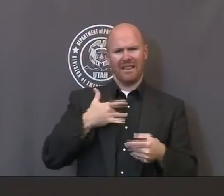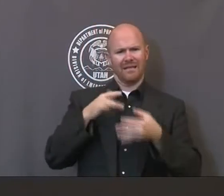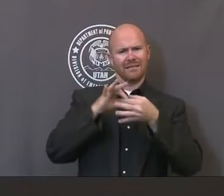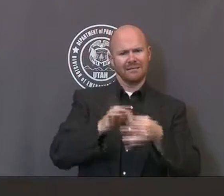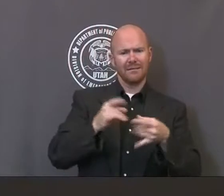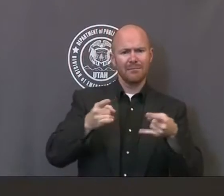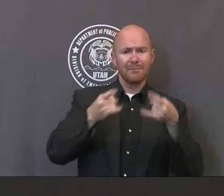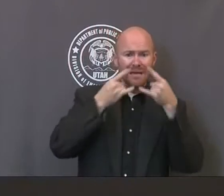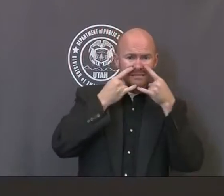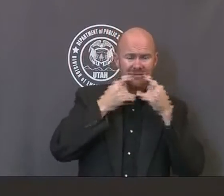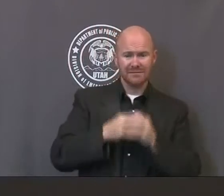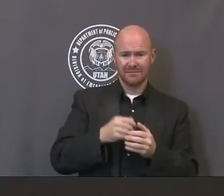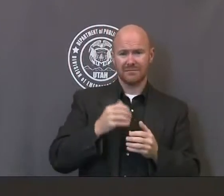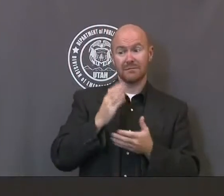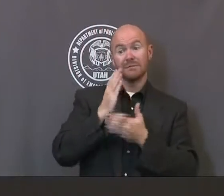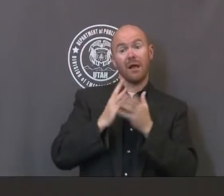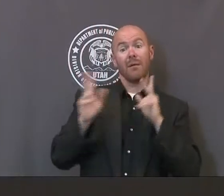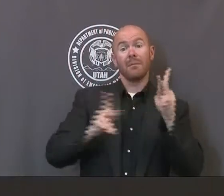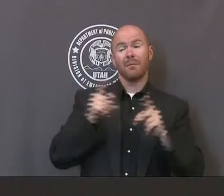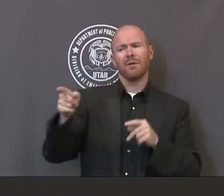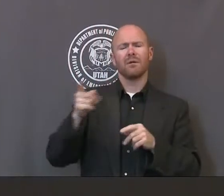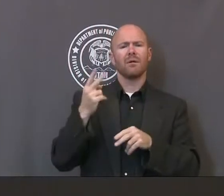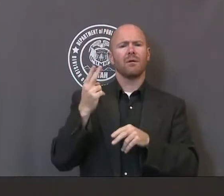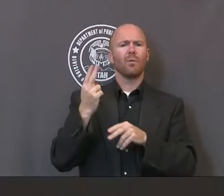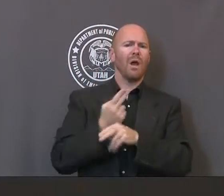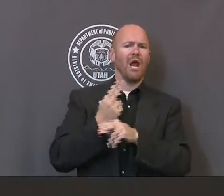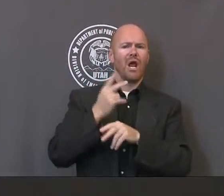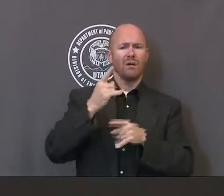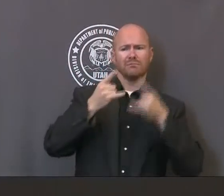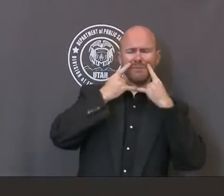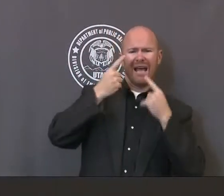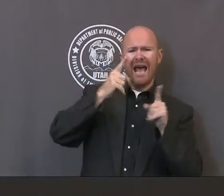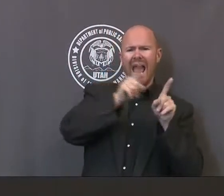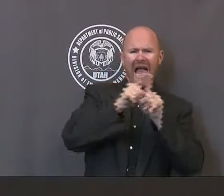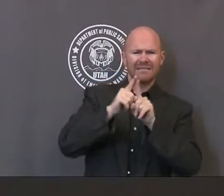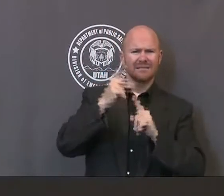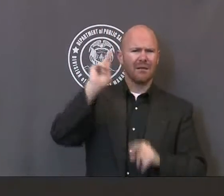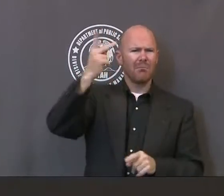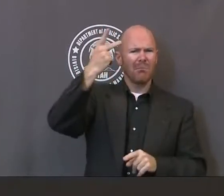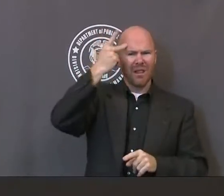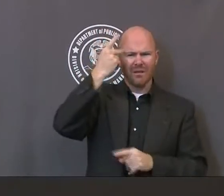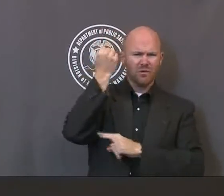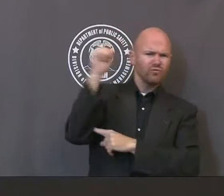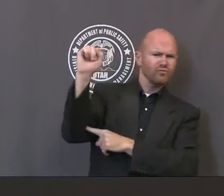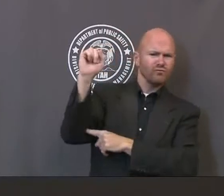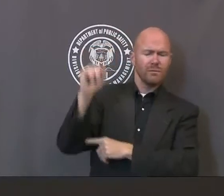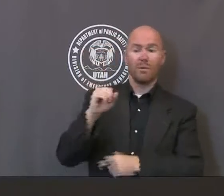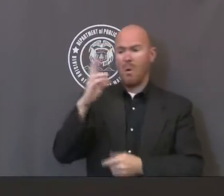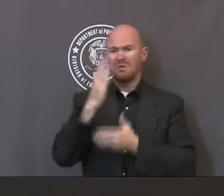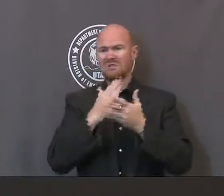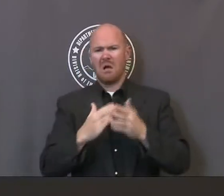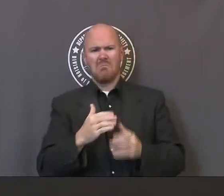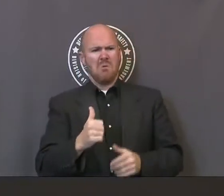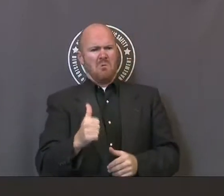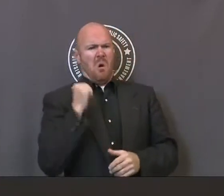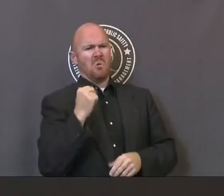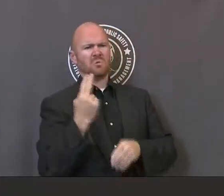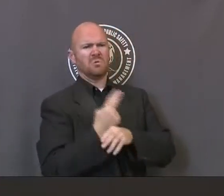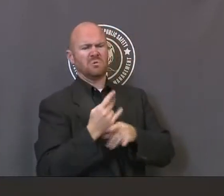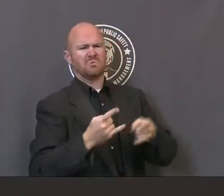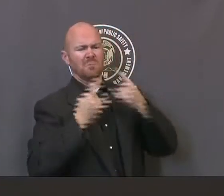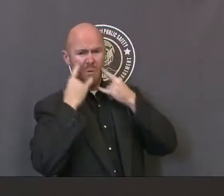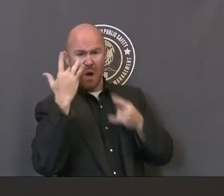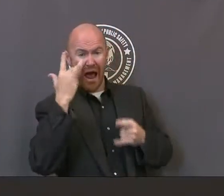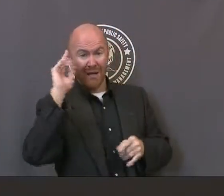Some people make political statements by either wearing them or not wearing them. But if you take the politics out and you look at the science,